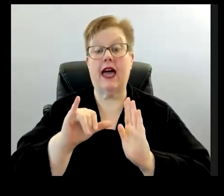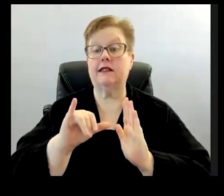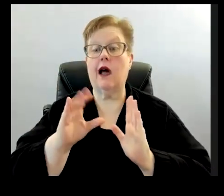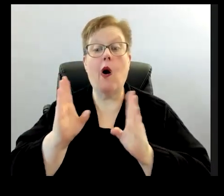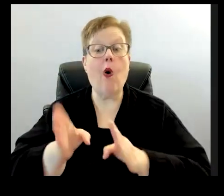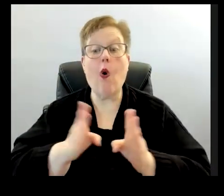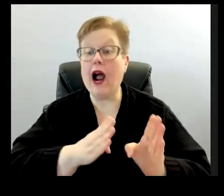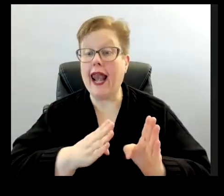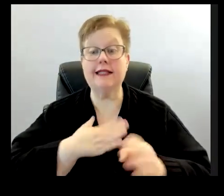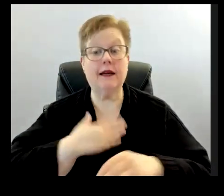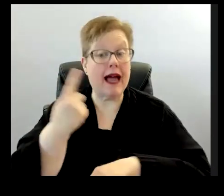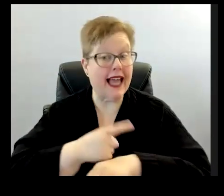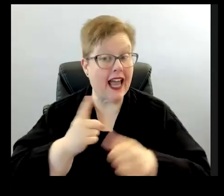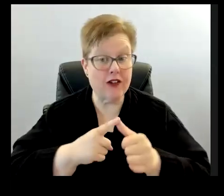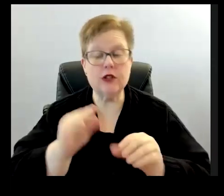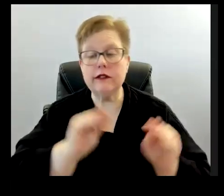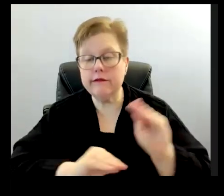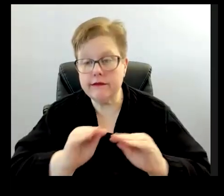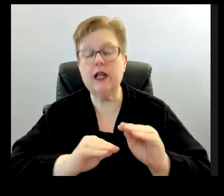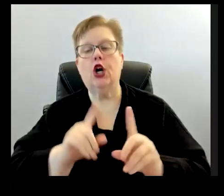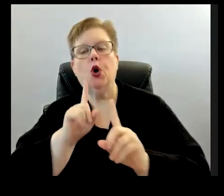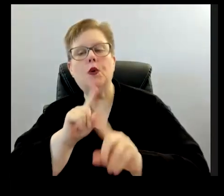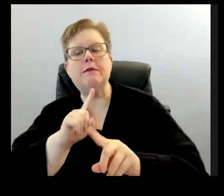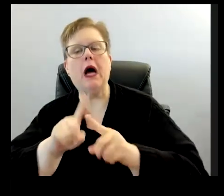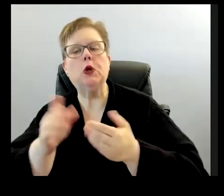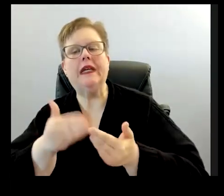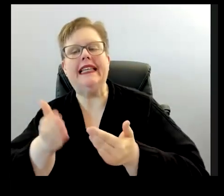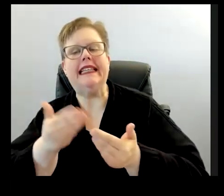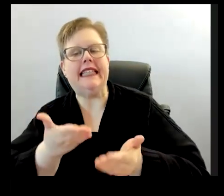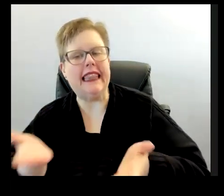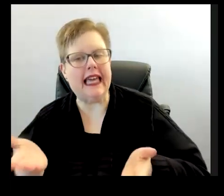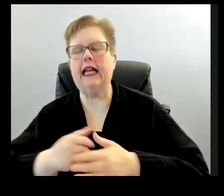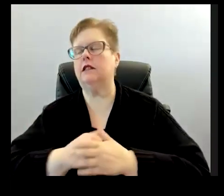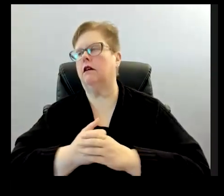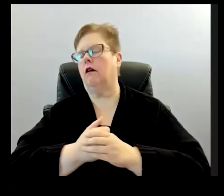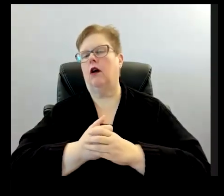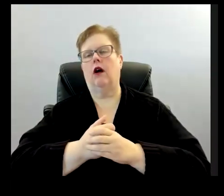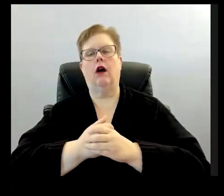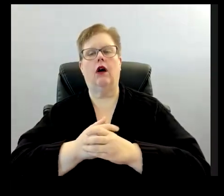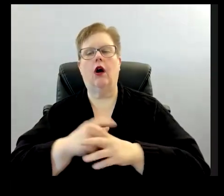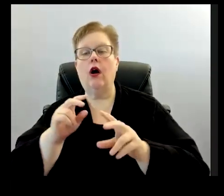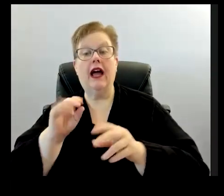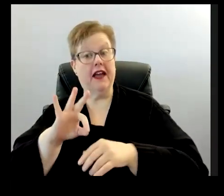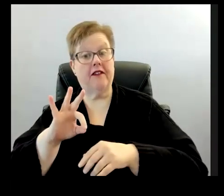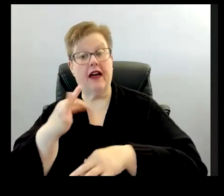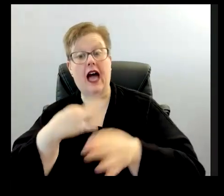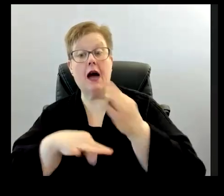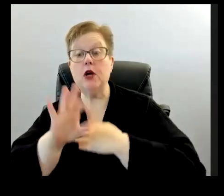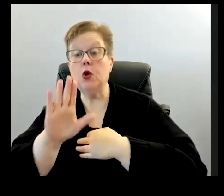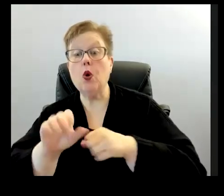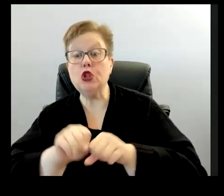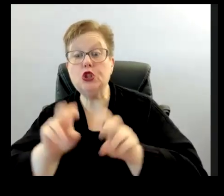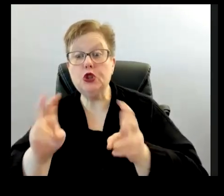organizing the day first and responding to small, easy things, or looking, if I were in your shoes,